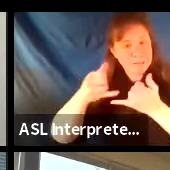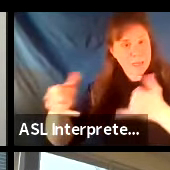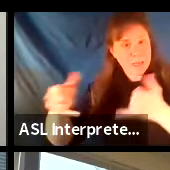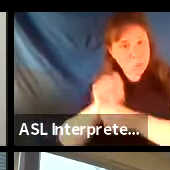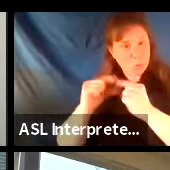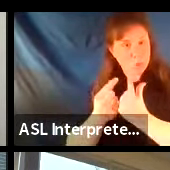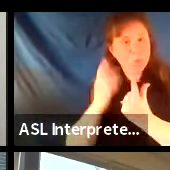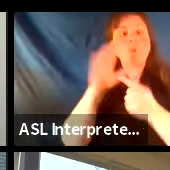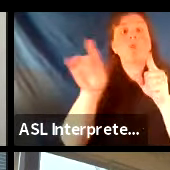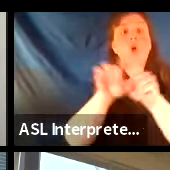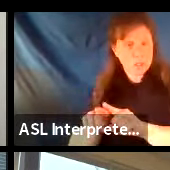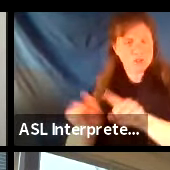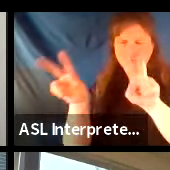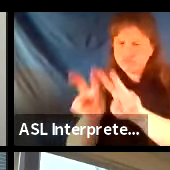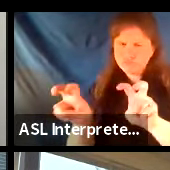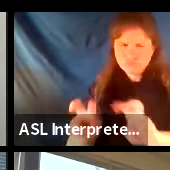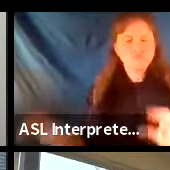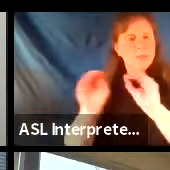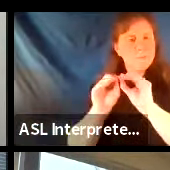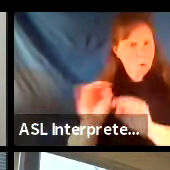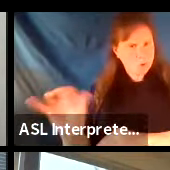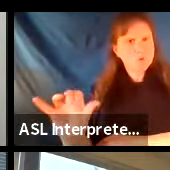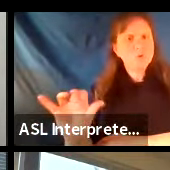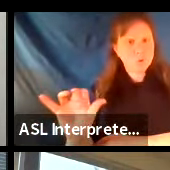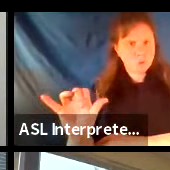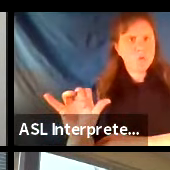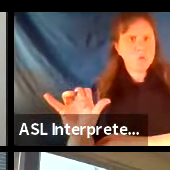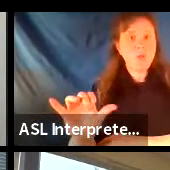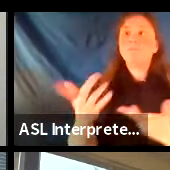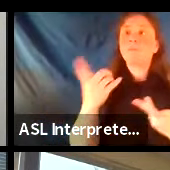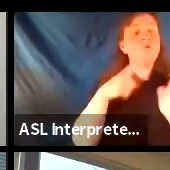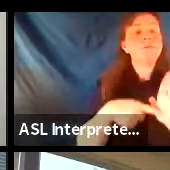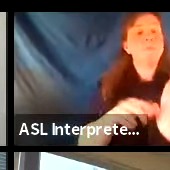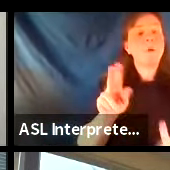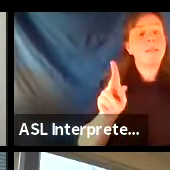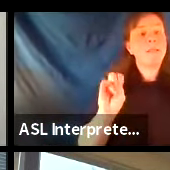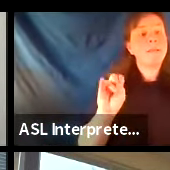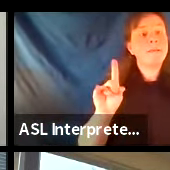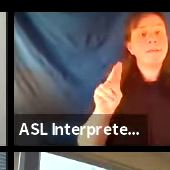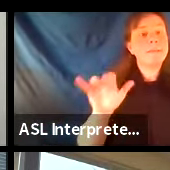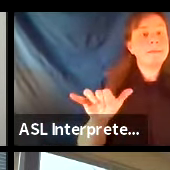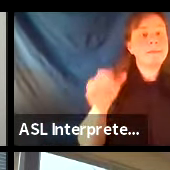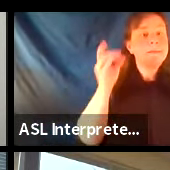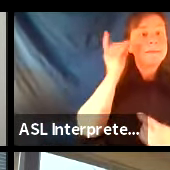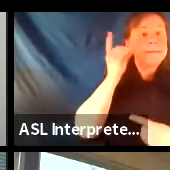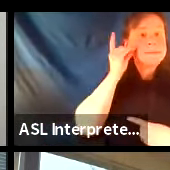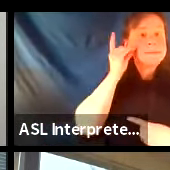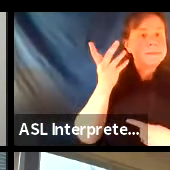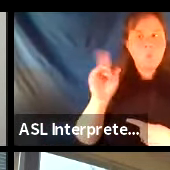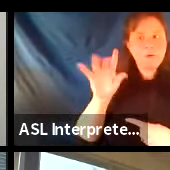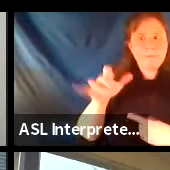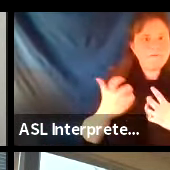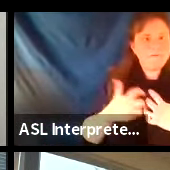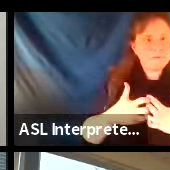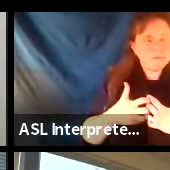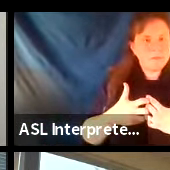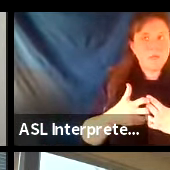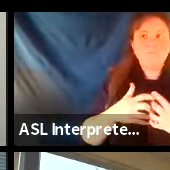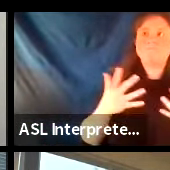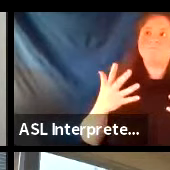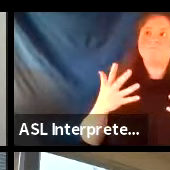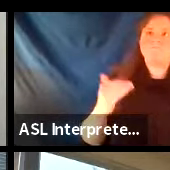closer look as well at sort of within chronic kidney disease, for example, what level is that, and how do you define severe diabetes